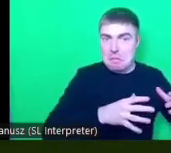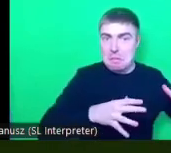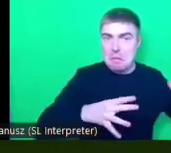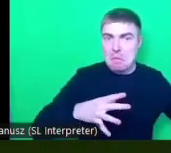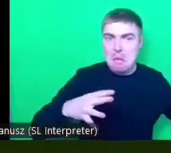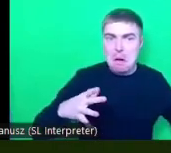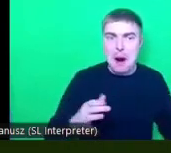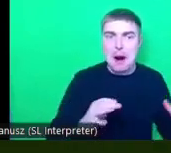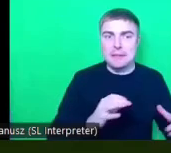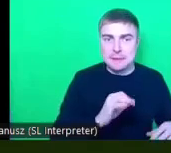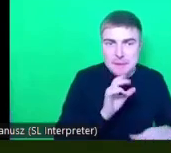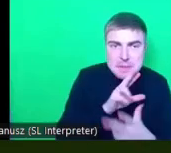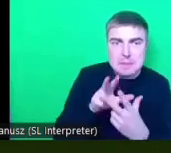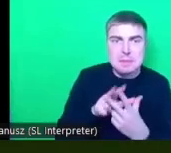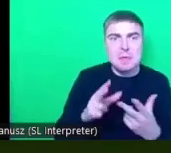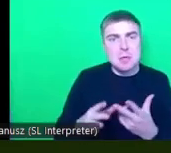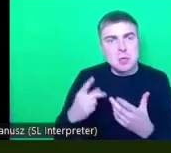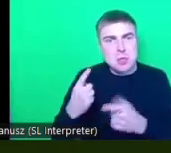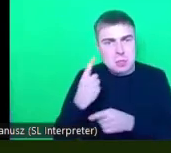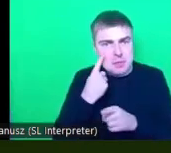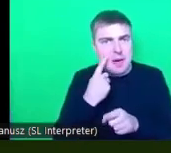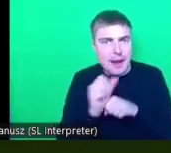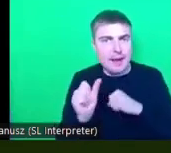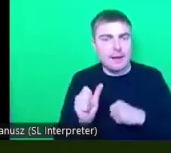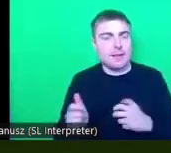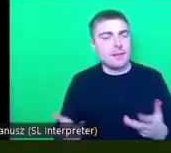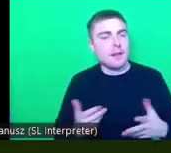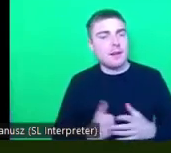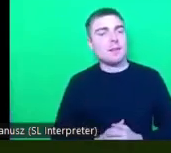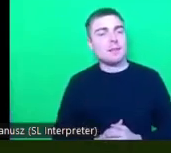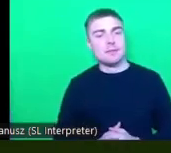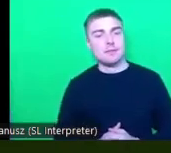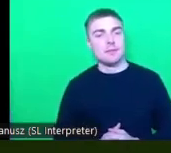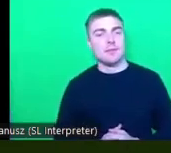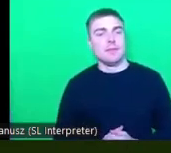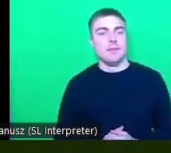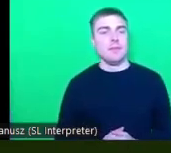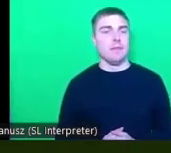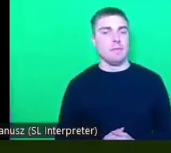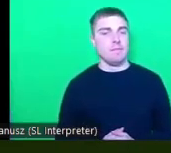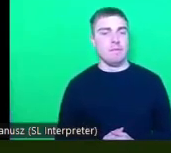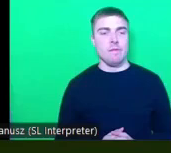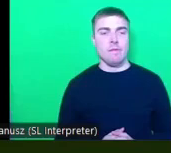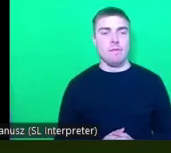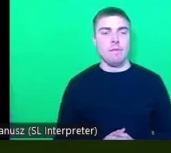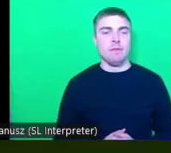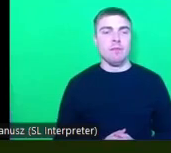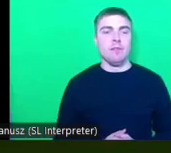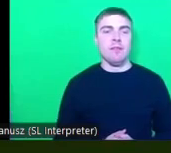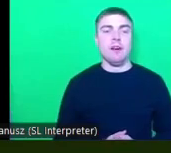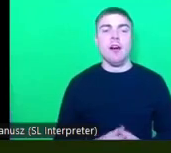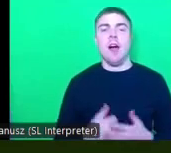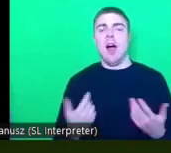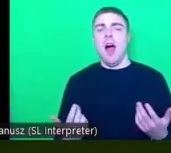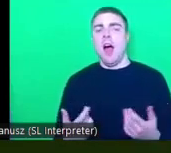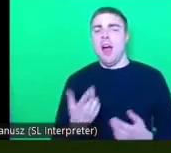their anti-predator behavior due to the absence of wolves during a long time period. Yes, but why do they